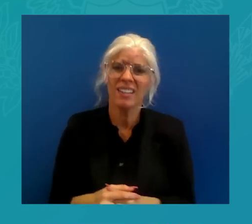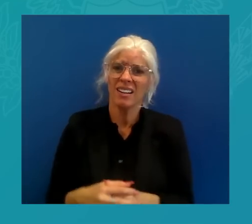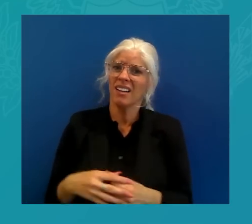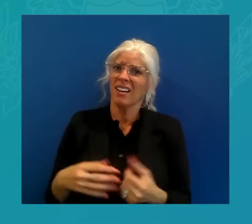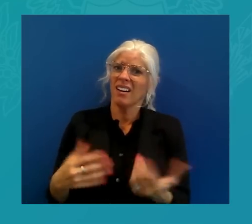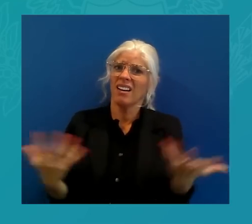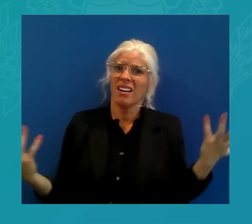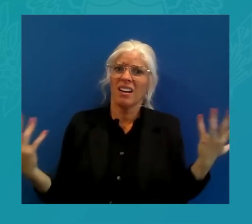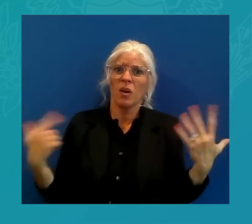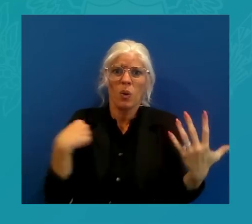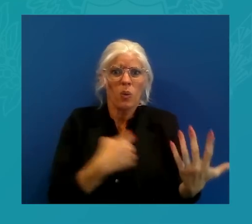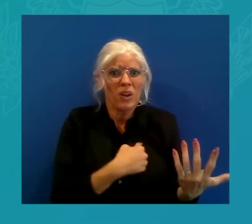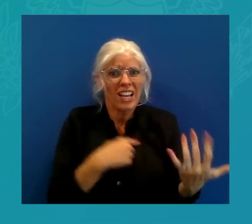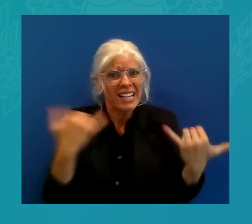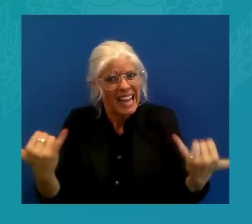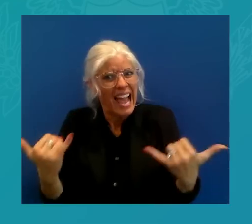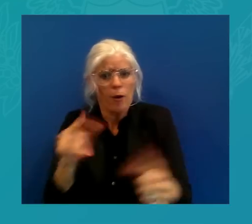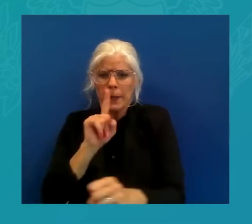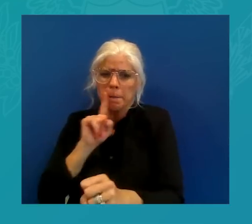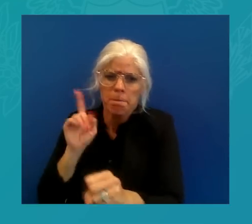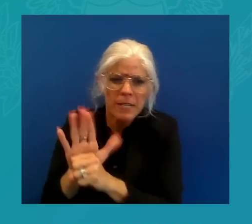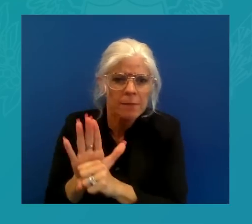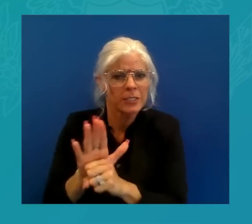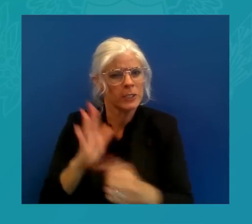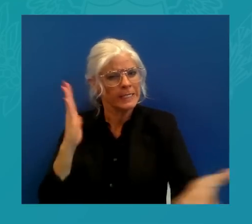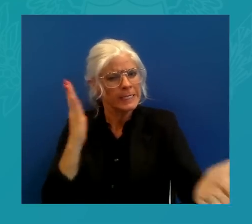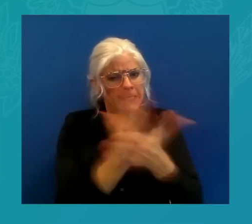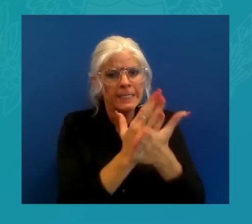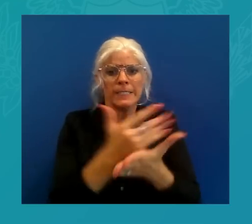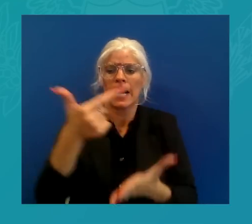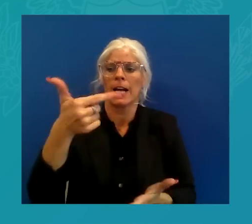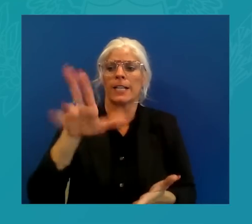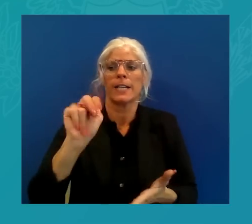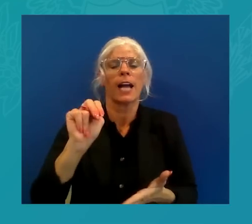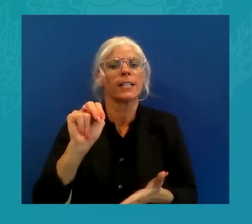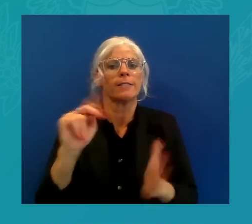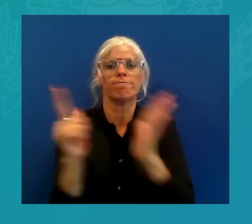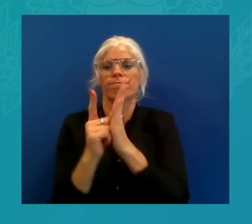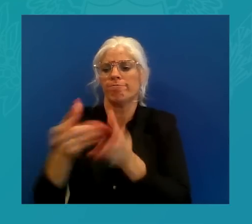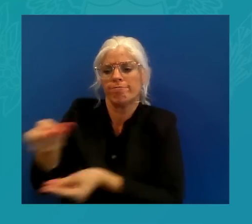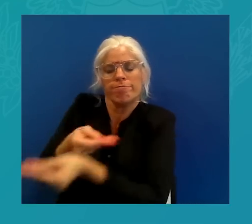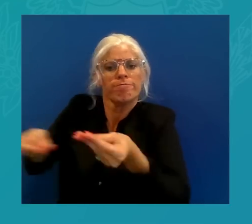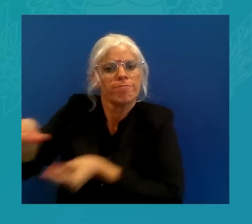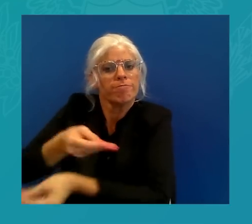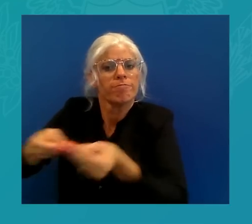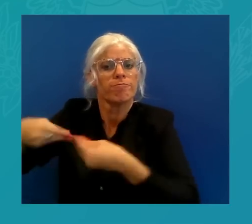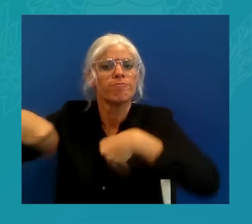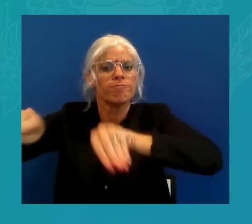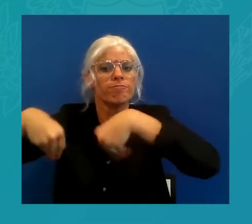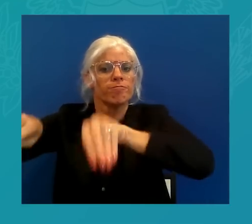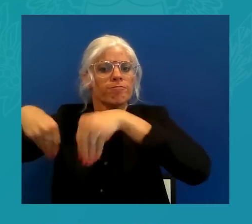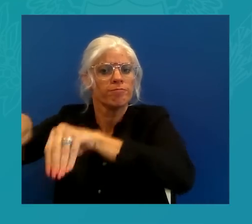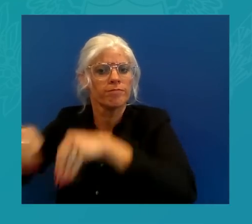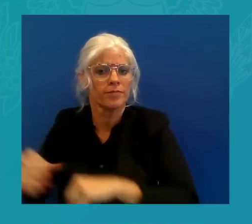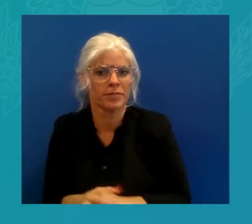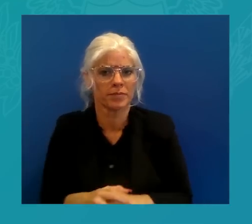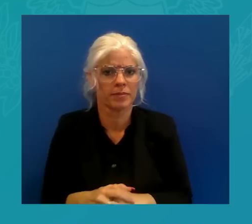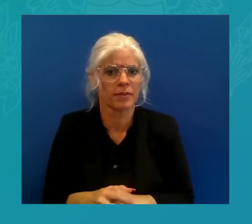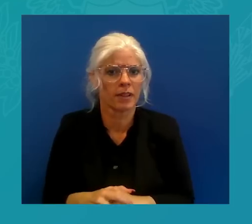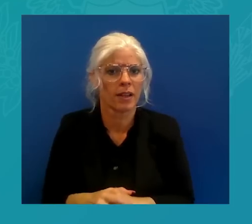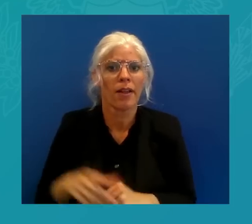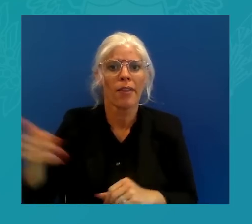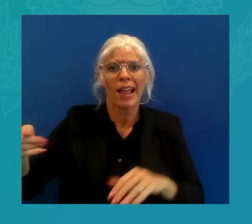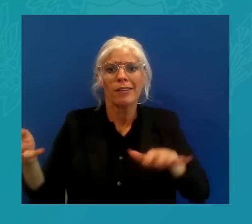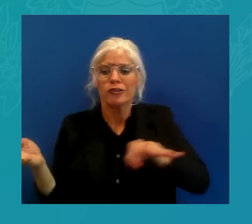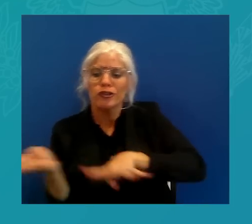to disrupt gun trafficking. We are committed to interdict shipments of arms and ammunition and